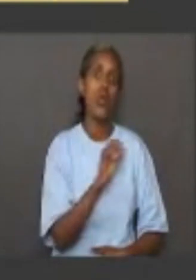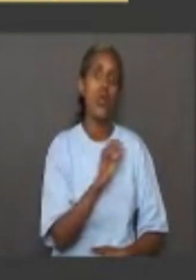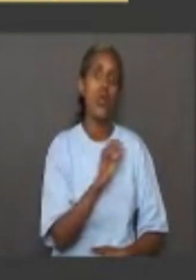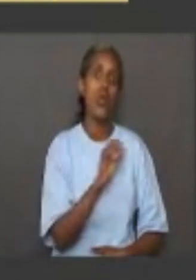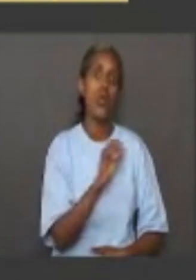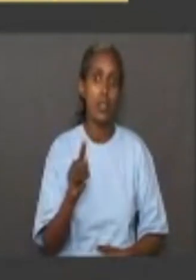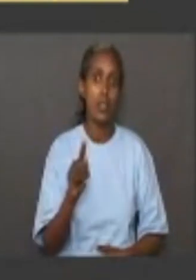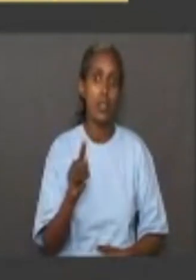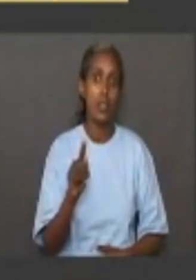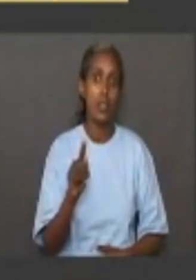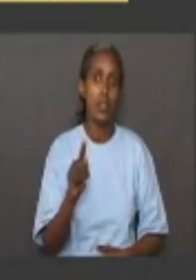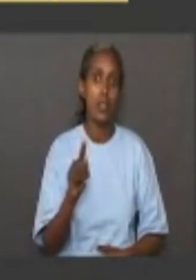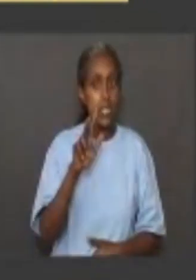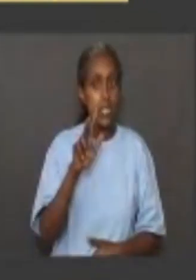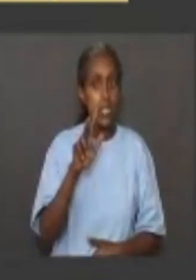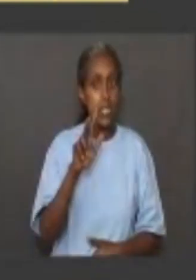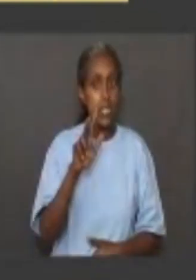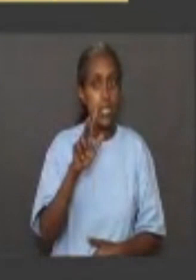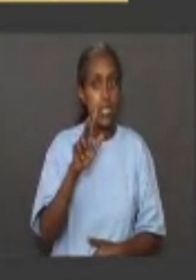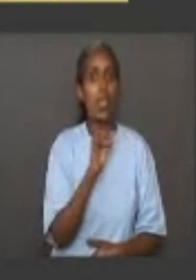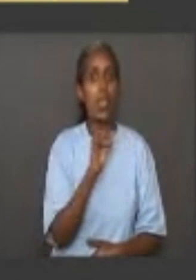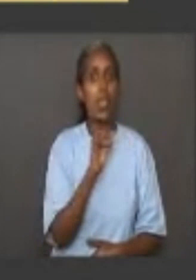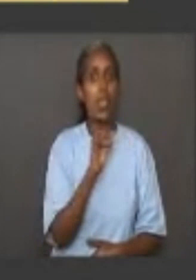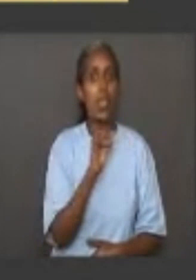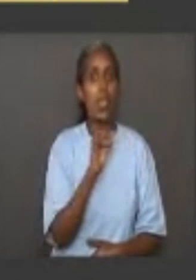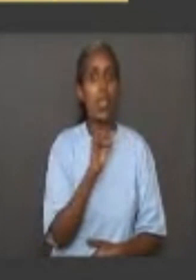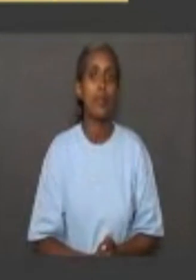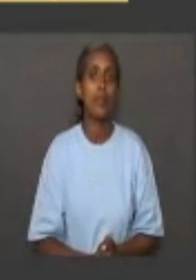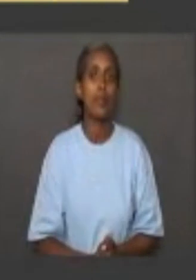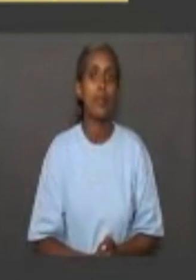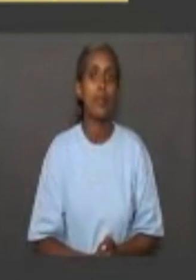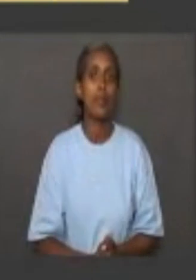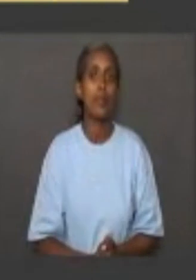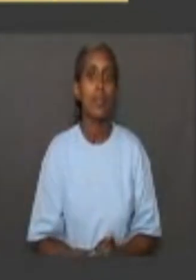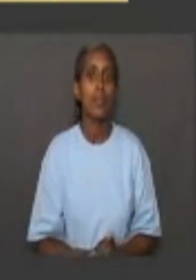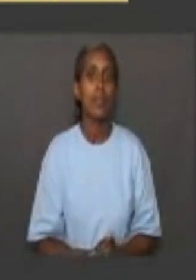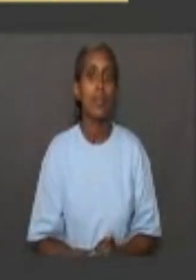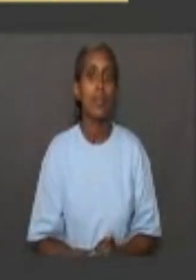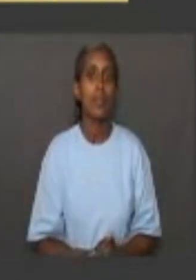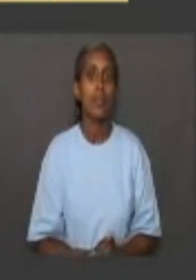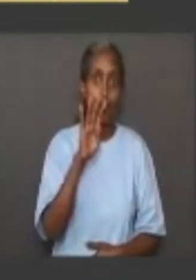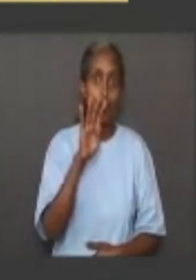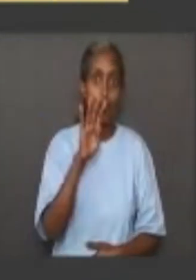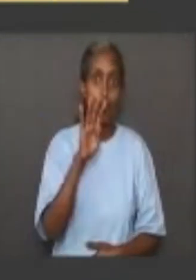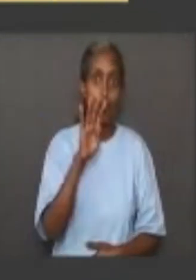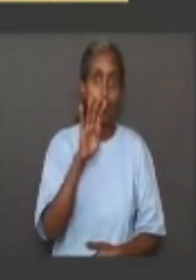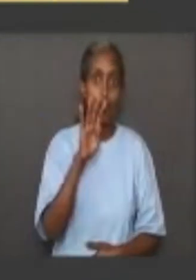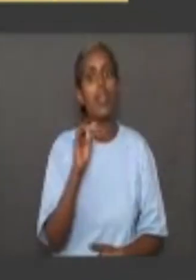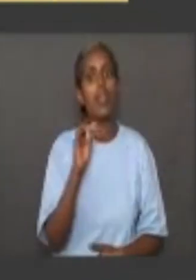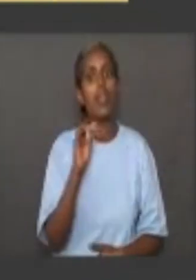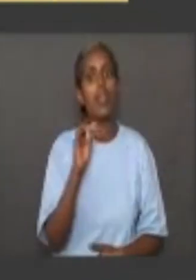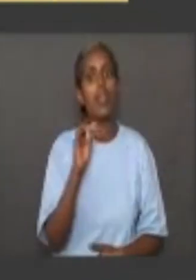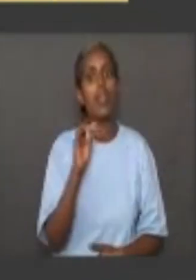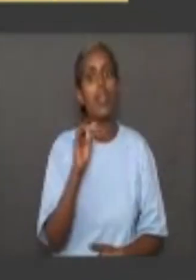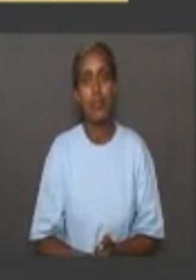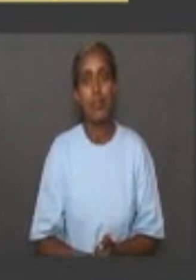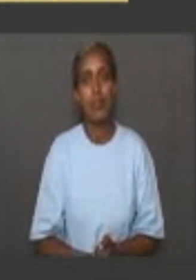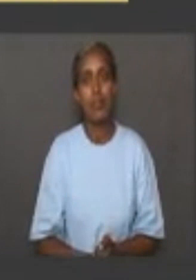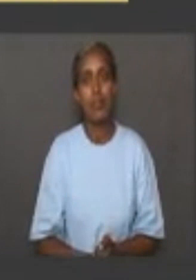1, 3 and 4, and 4 and 5.